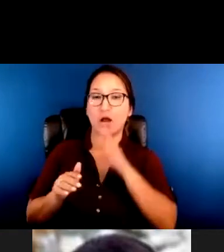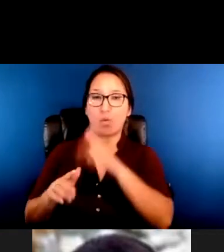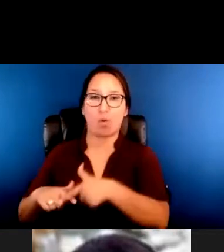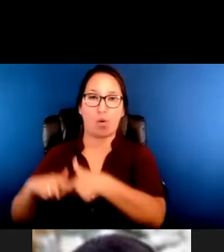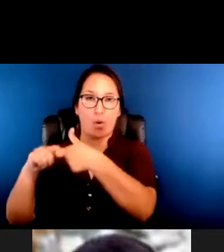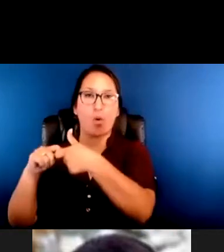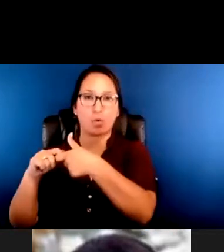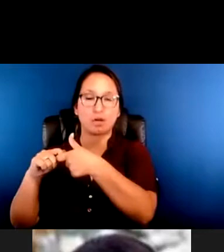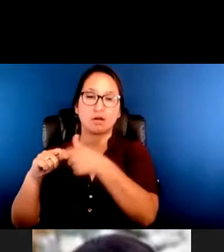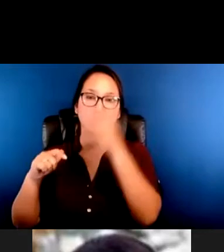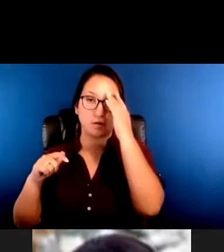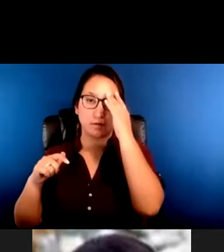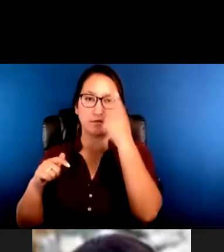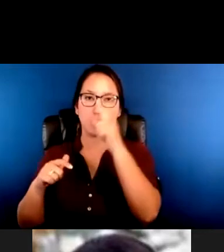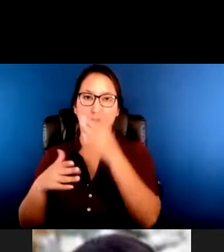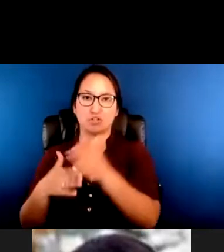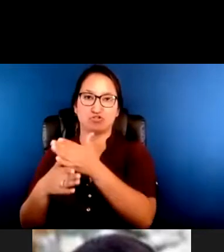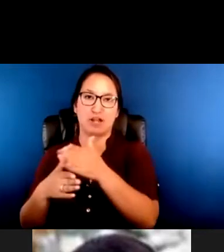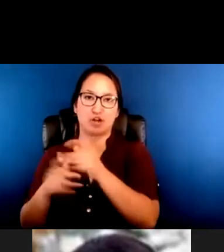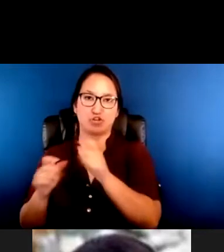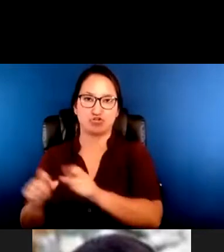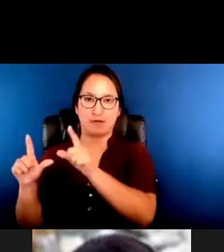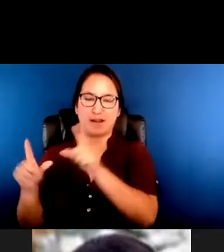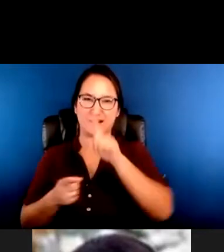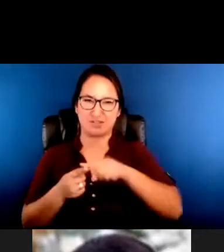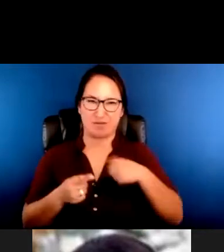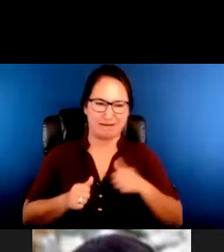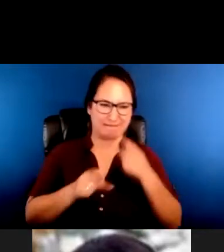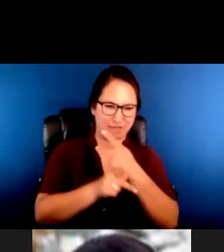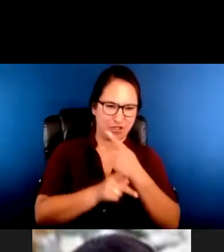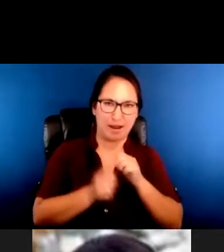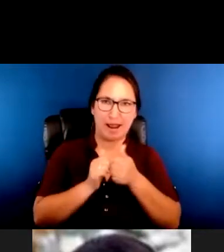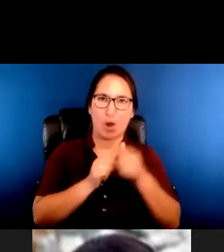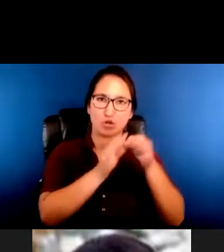screen and have our interpreter on the screen. So I'm going to post it now.